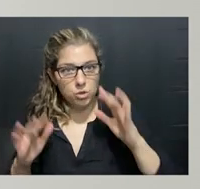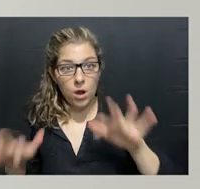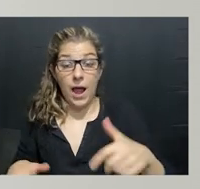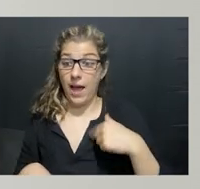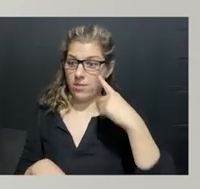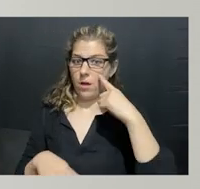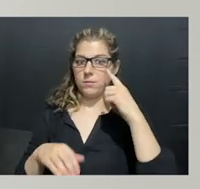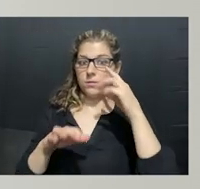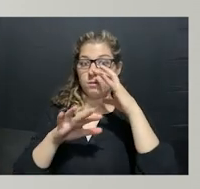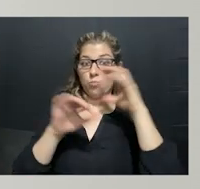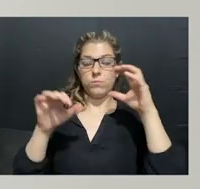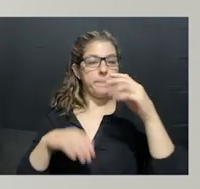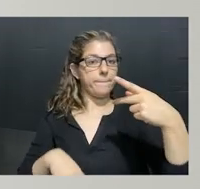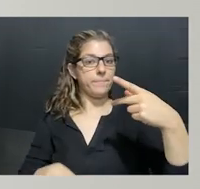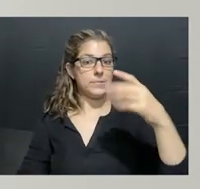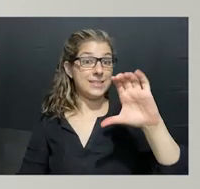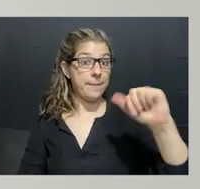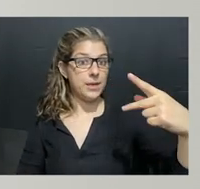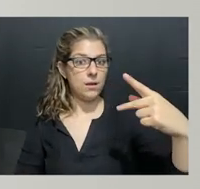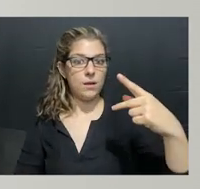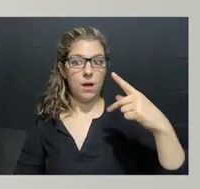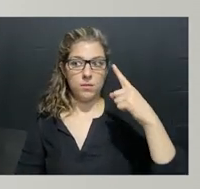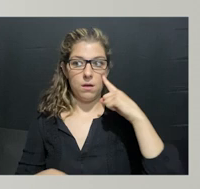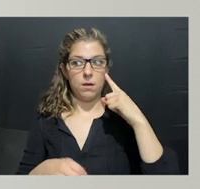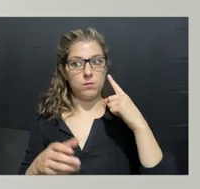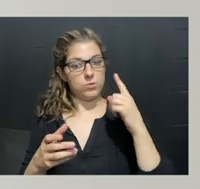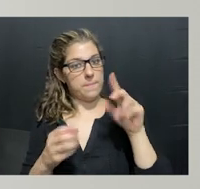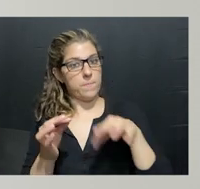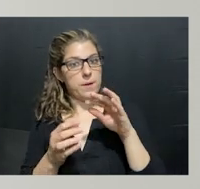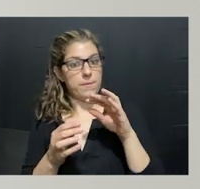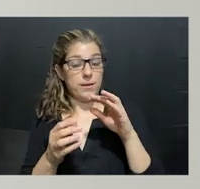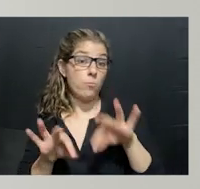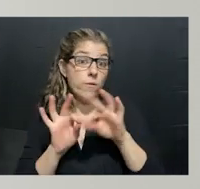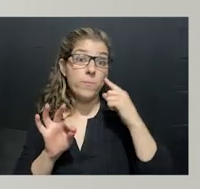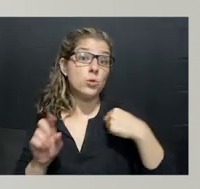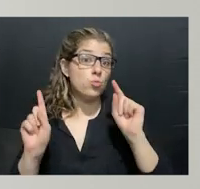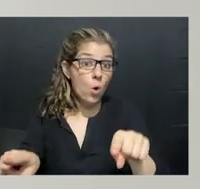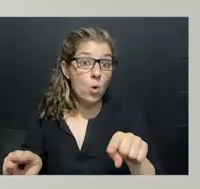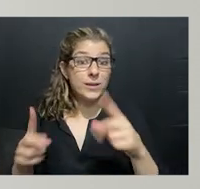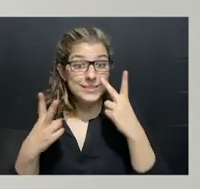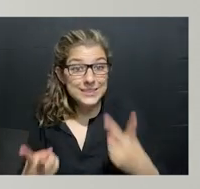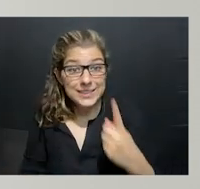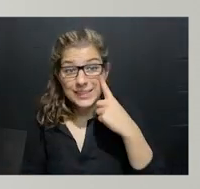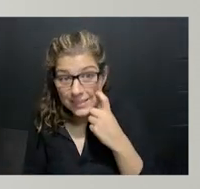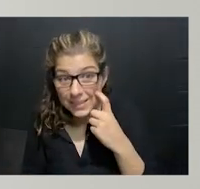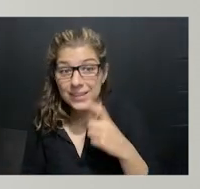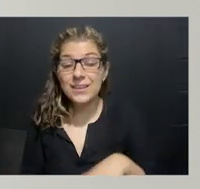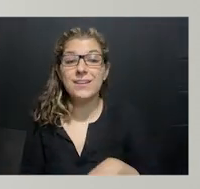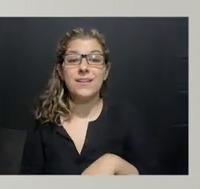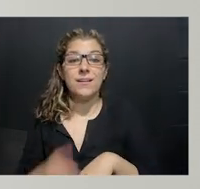citizen, as the president for Center for American Progress, it was important to go down, to be in